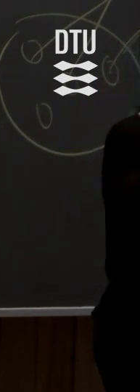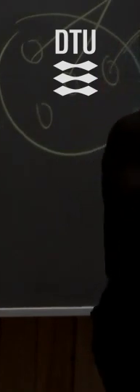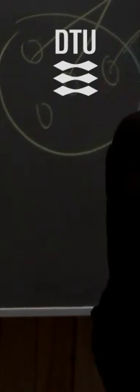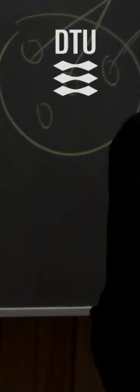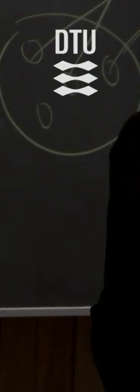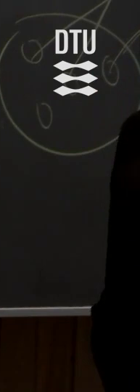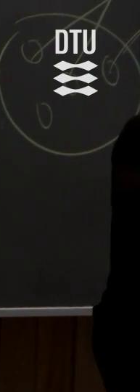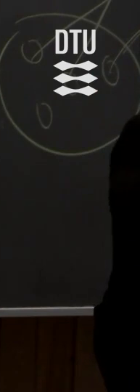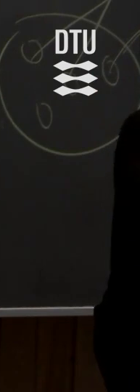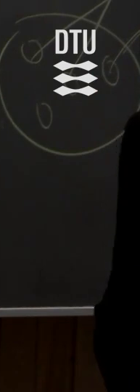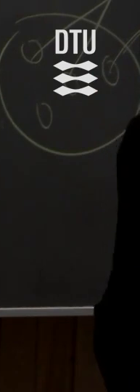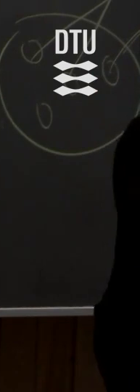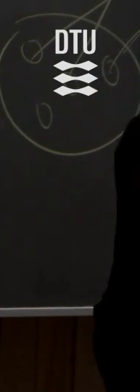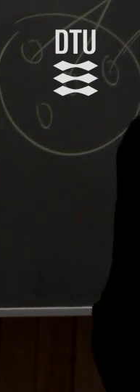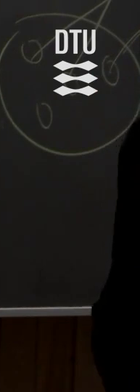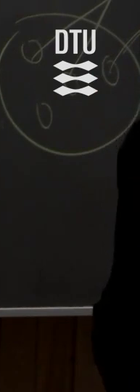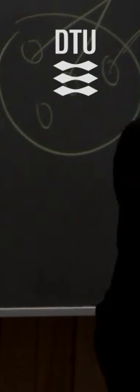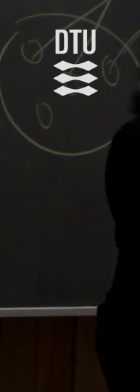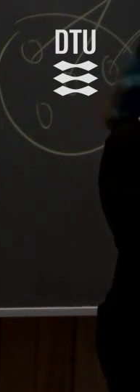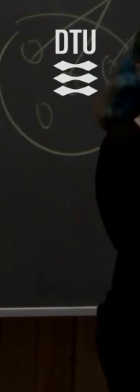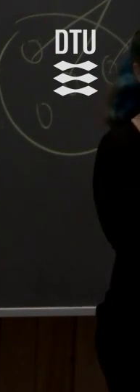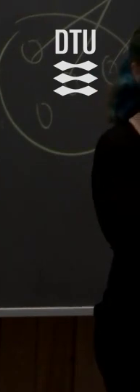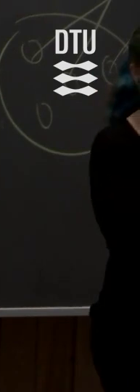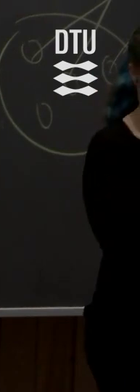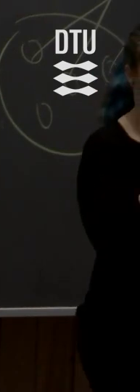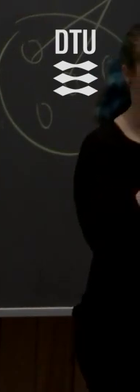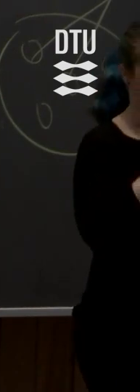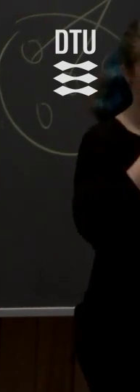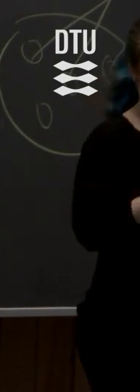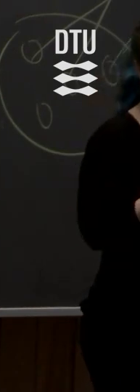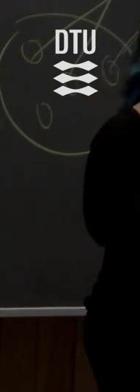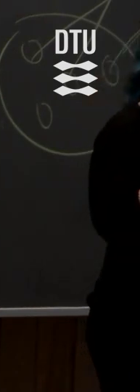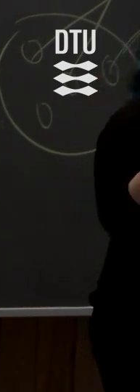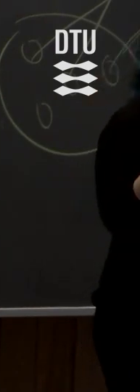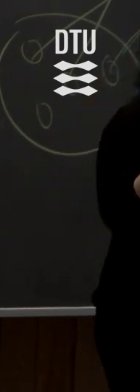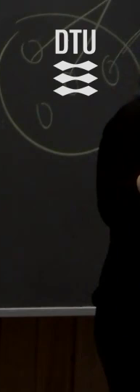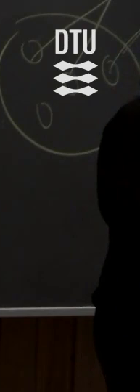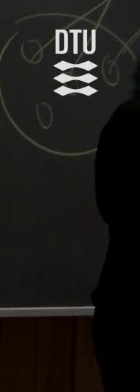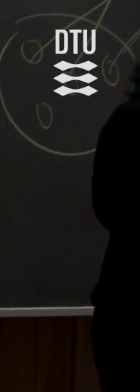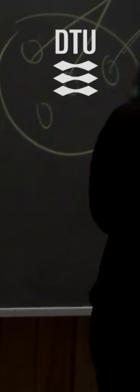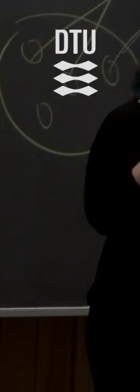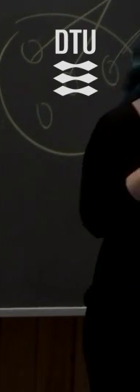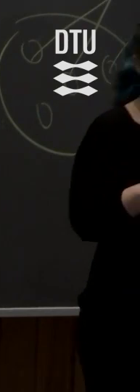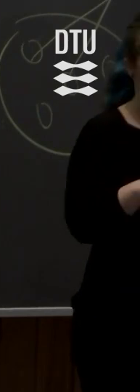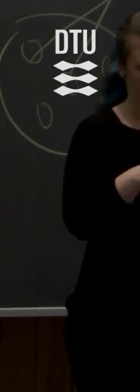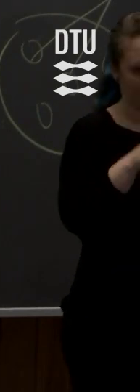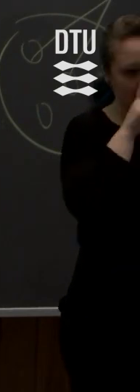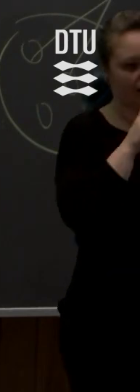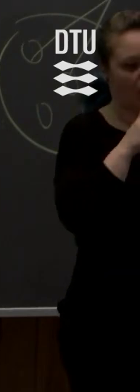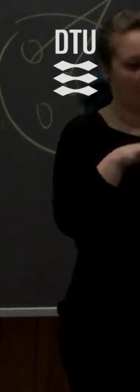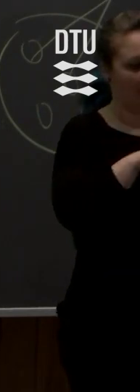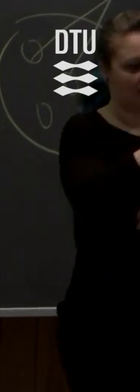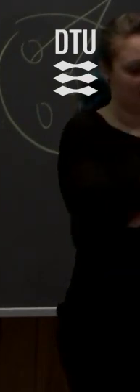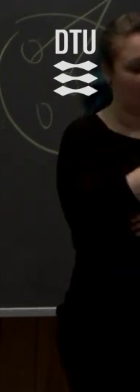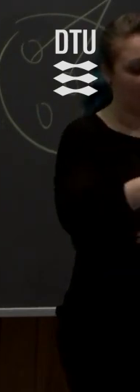approach. So when I have new managers coming on board, I, the MD, and another senior management team member will